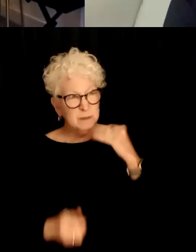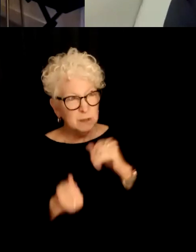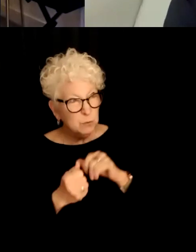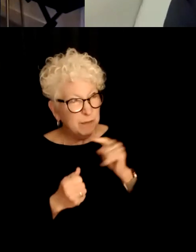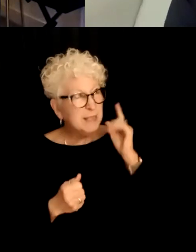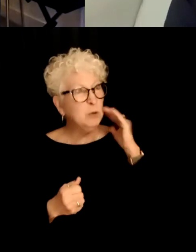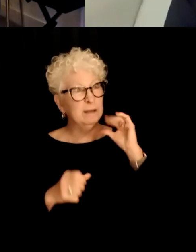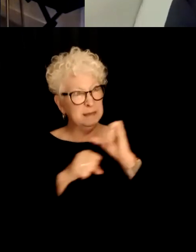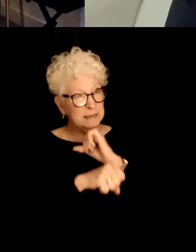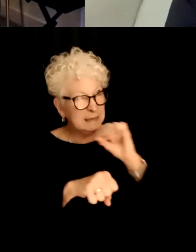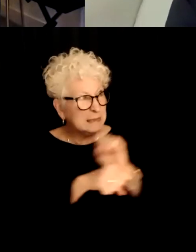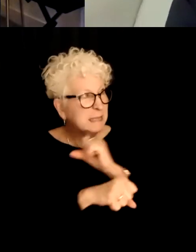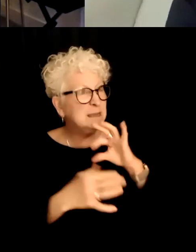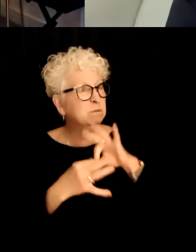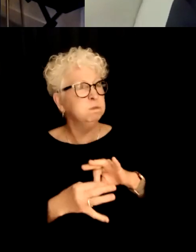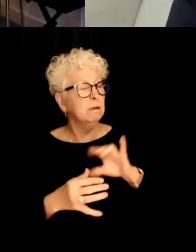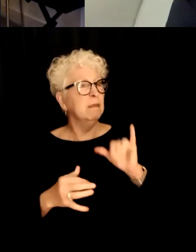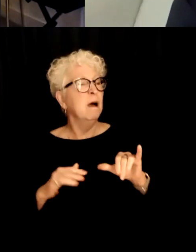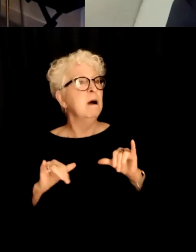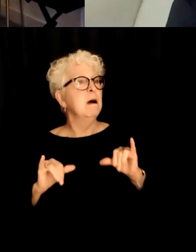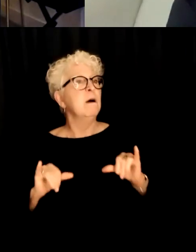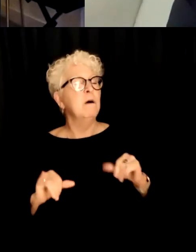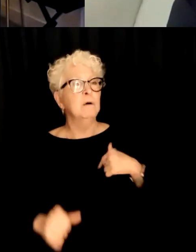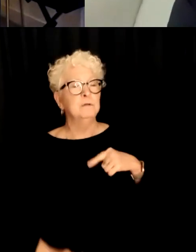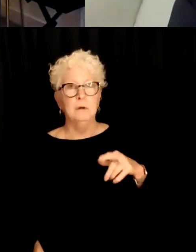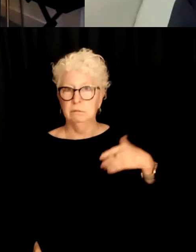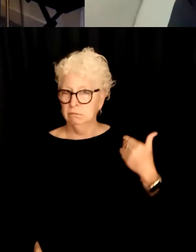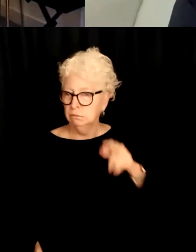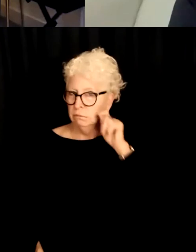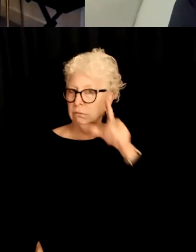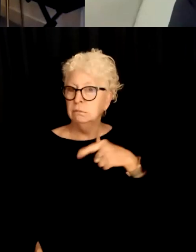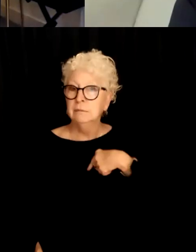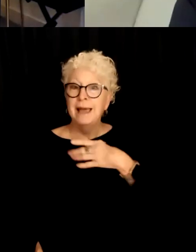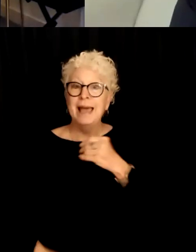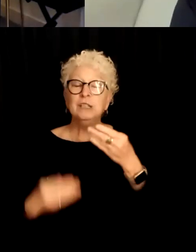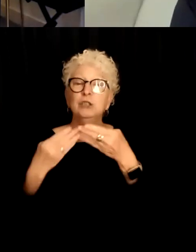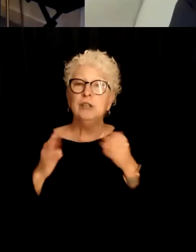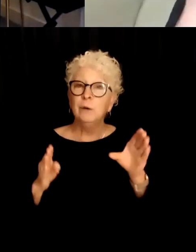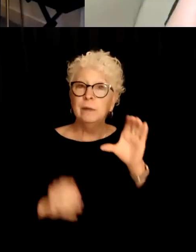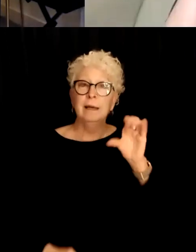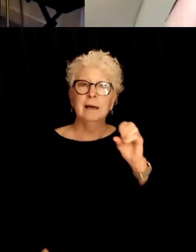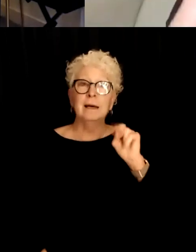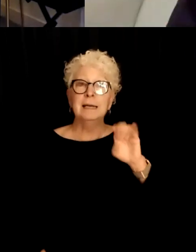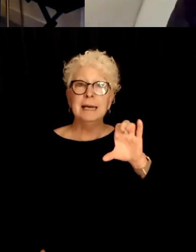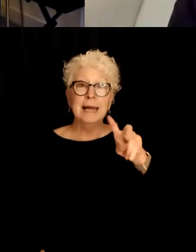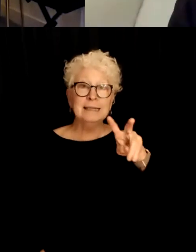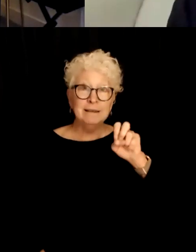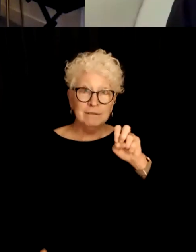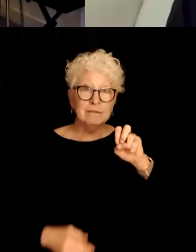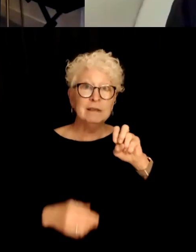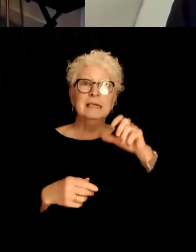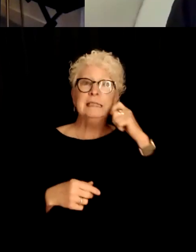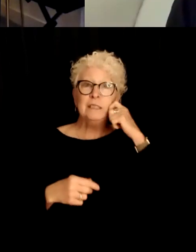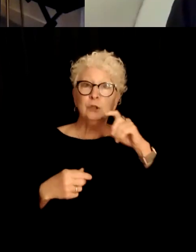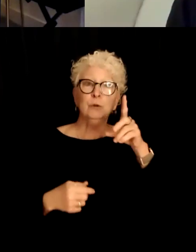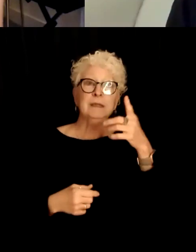so the idea that Ehlers-Danlos is a genetic connective tissue disorder is true, but it's also incomplete, right? It's